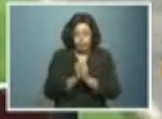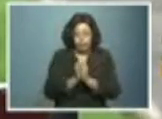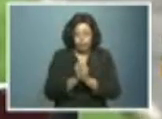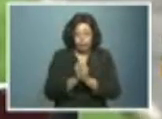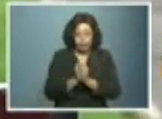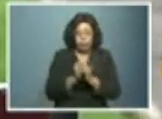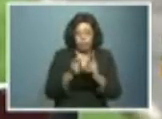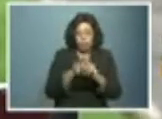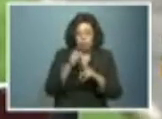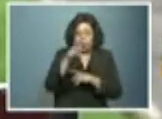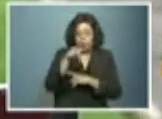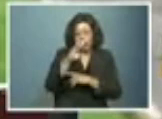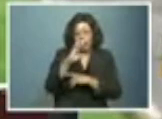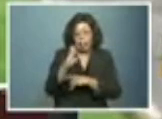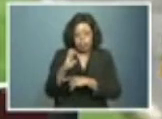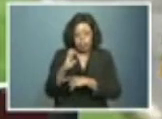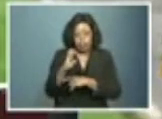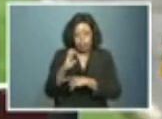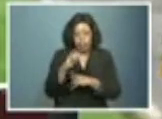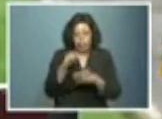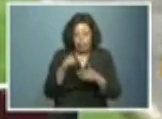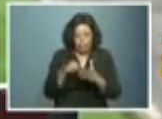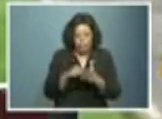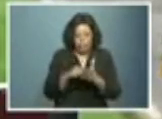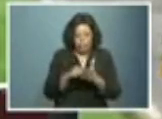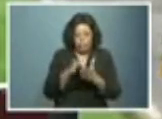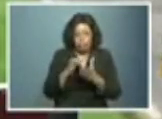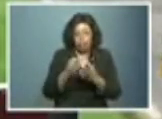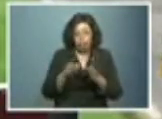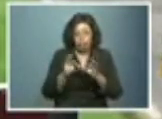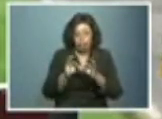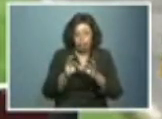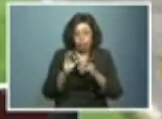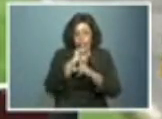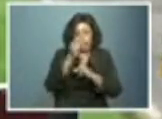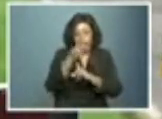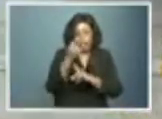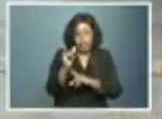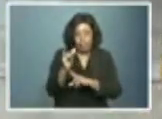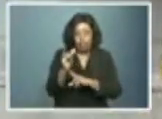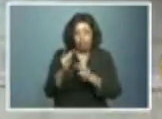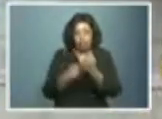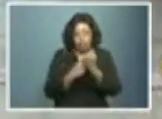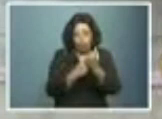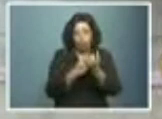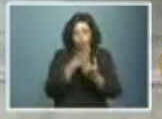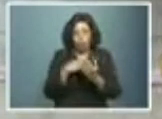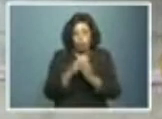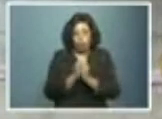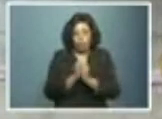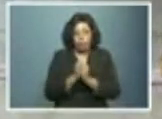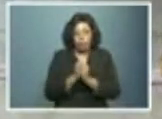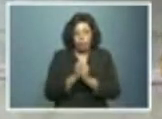PACE. These organizations are pillars in our society that seek to empower and support women. The